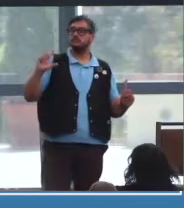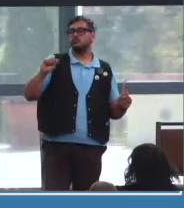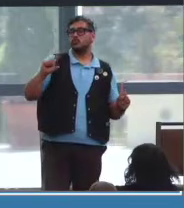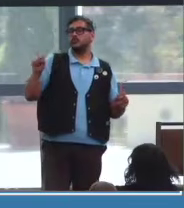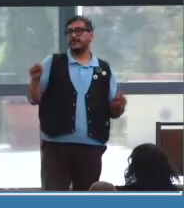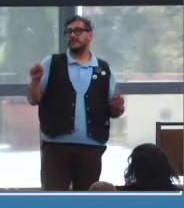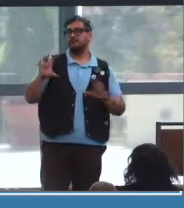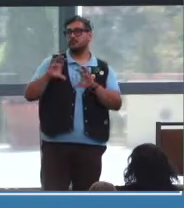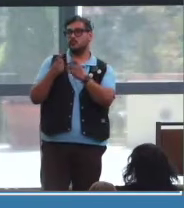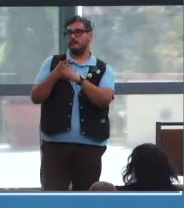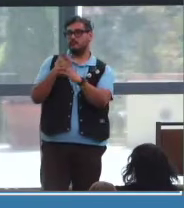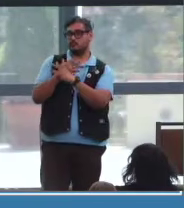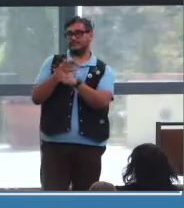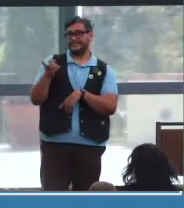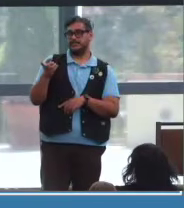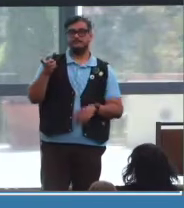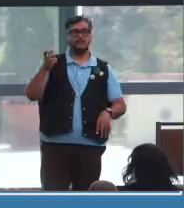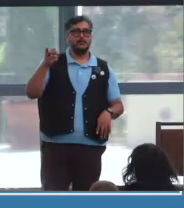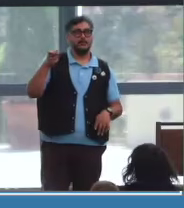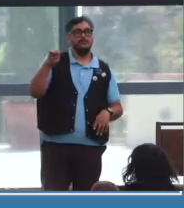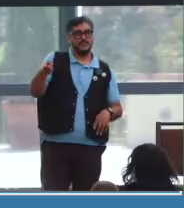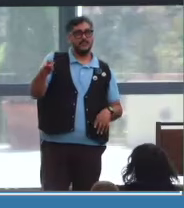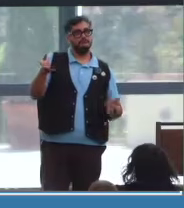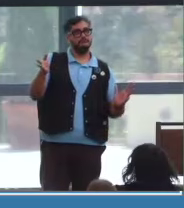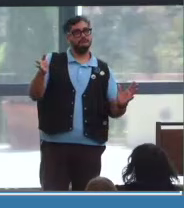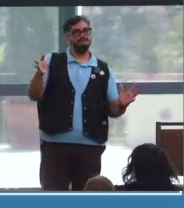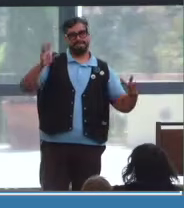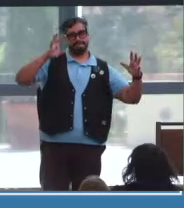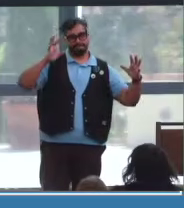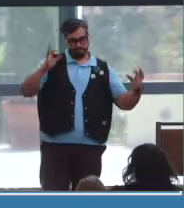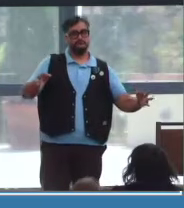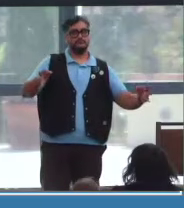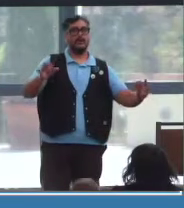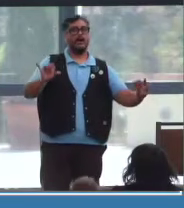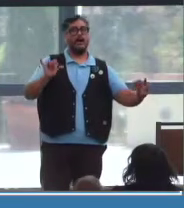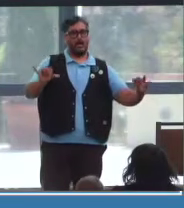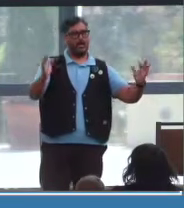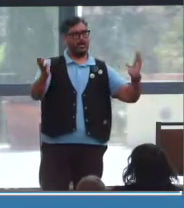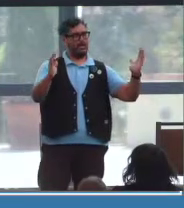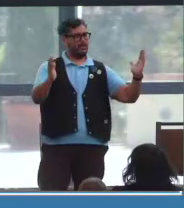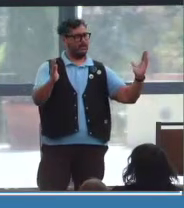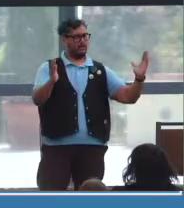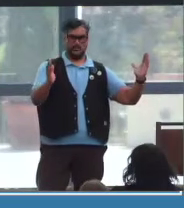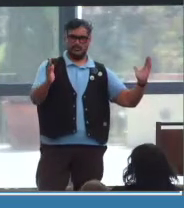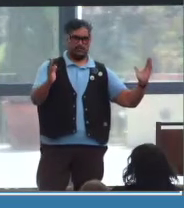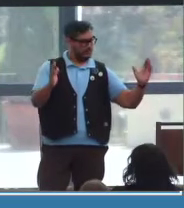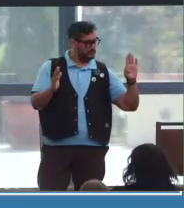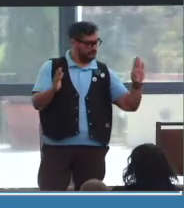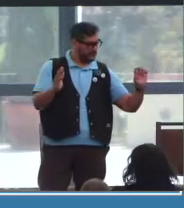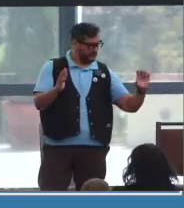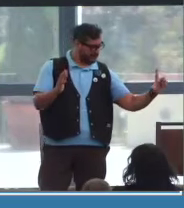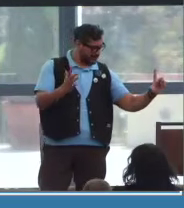Erlangen, Germany, made that kind of association. If we have a B cell